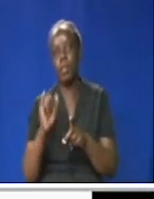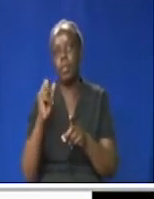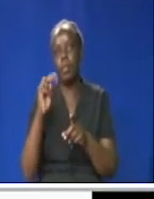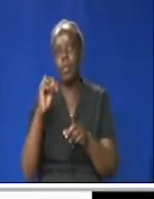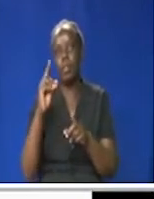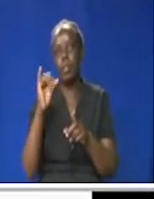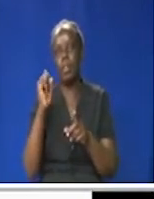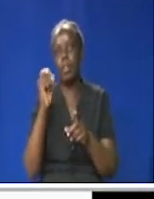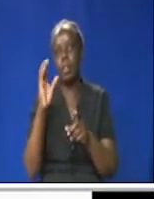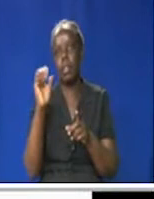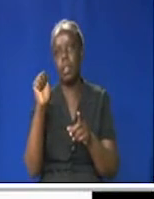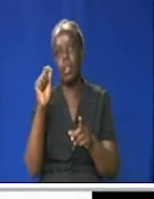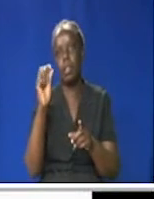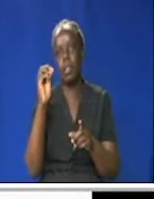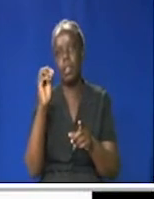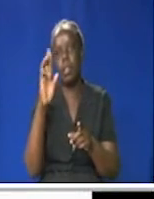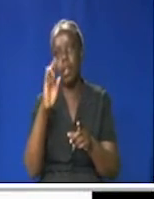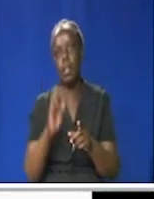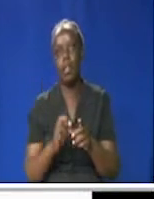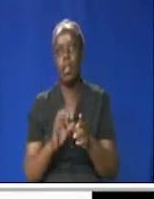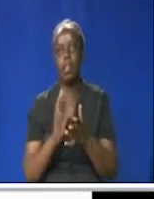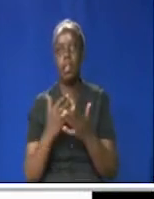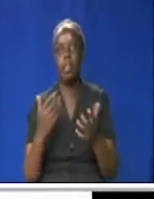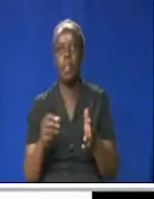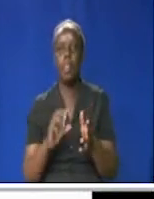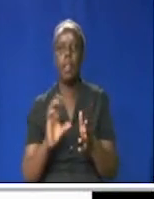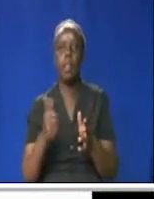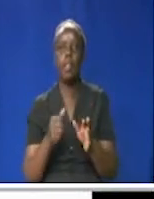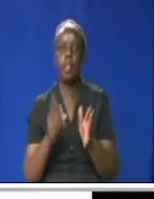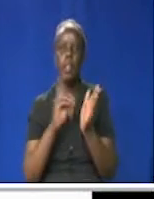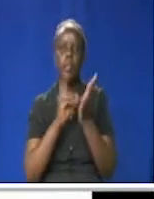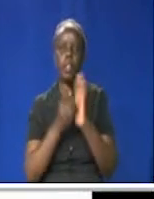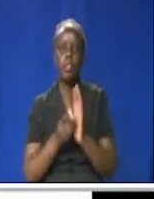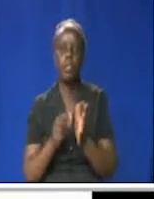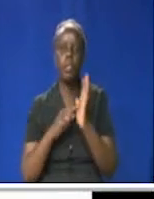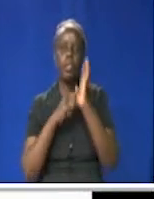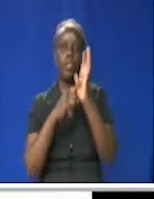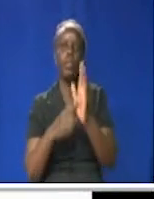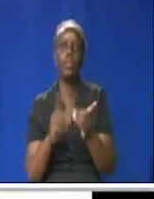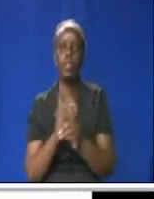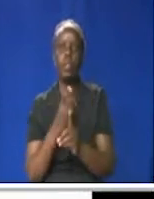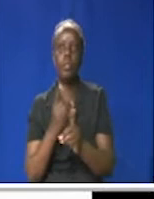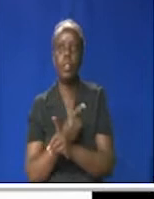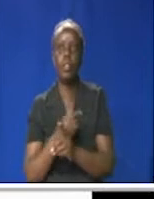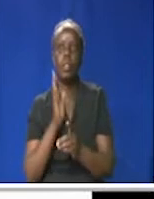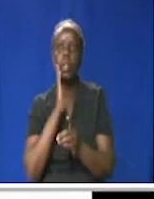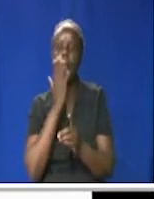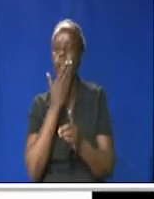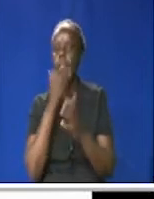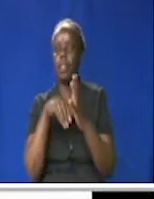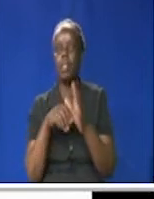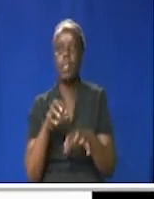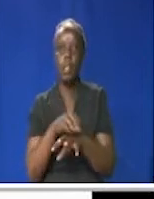an indicator is a substance that shows different colors in acids, in